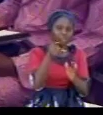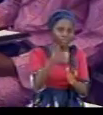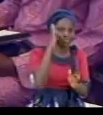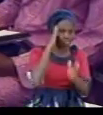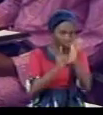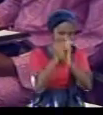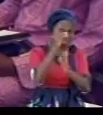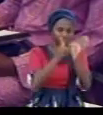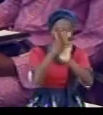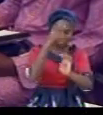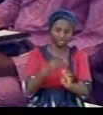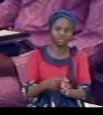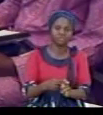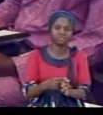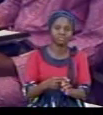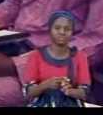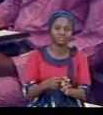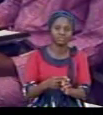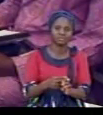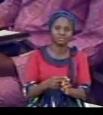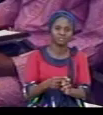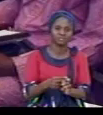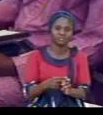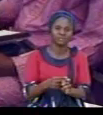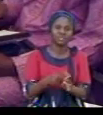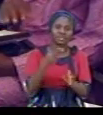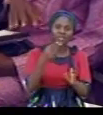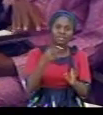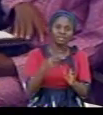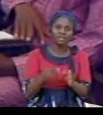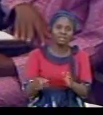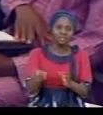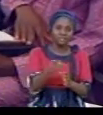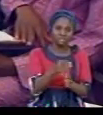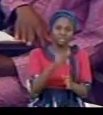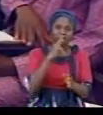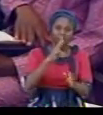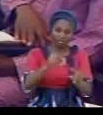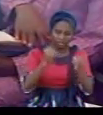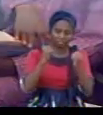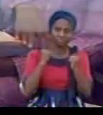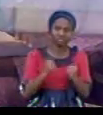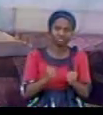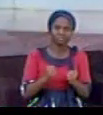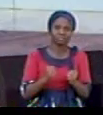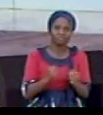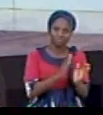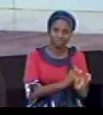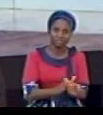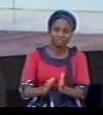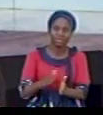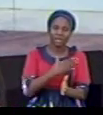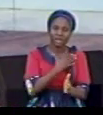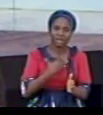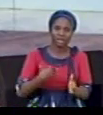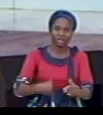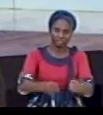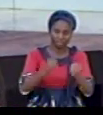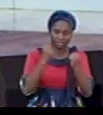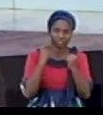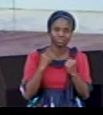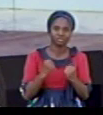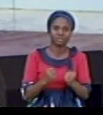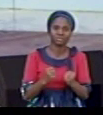advance. They are fortified and they are strengthened